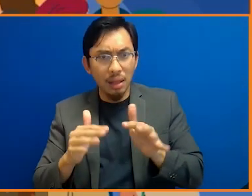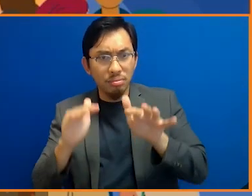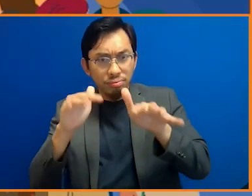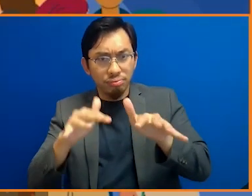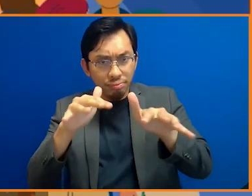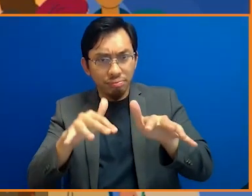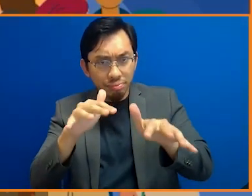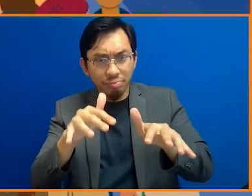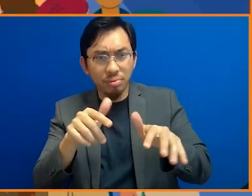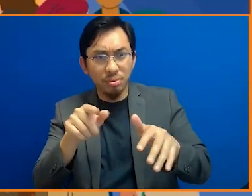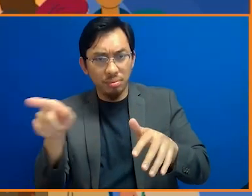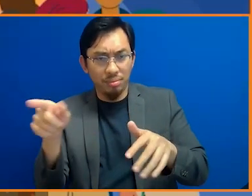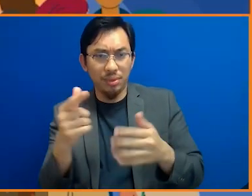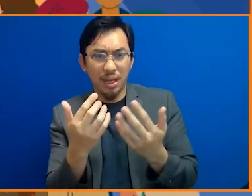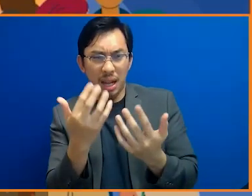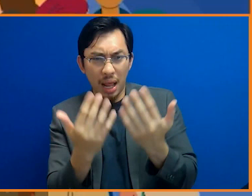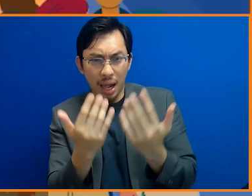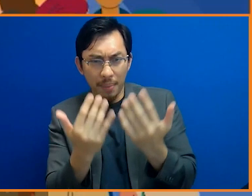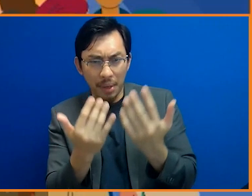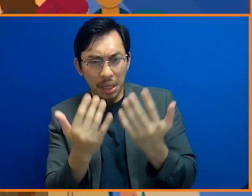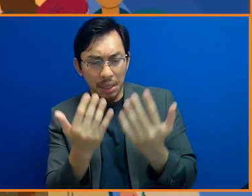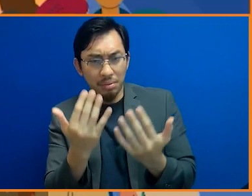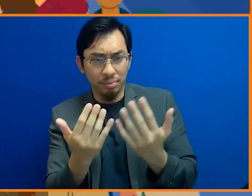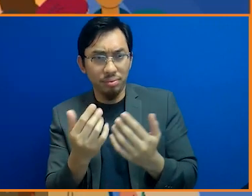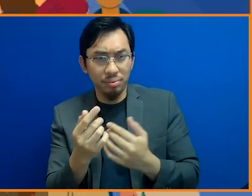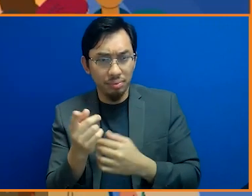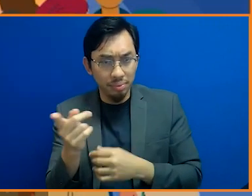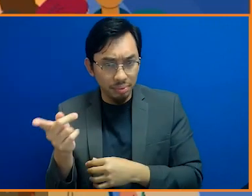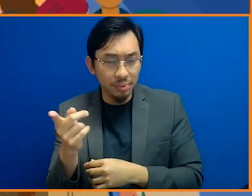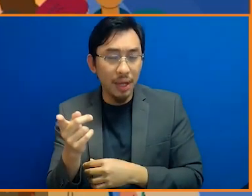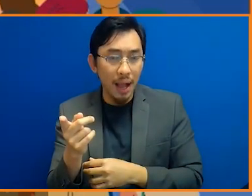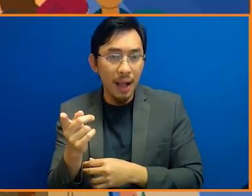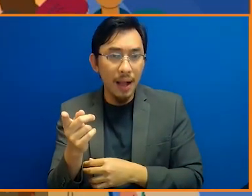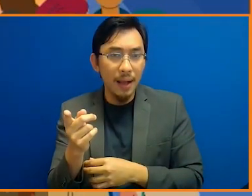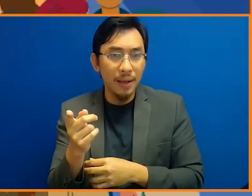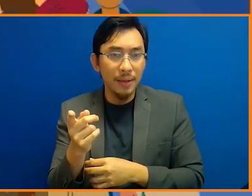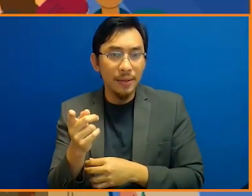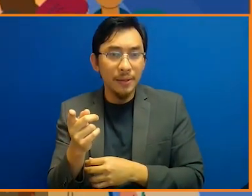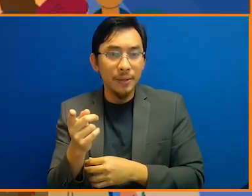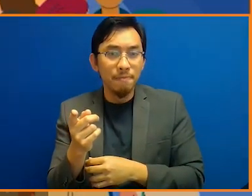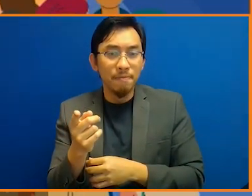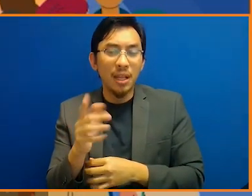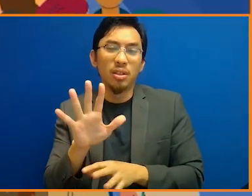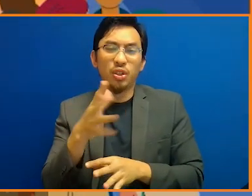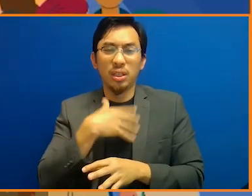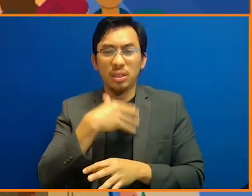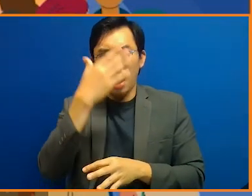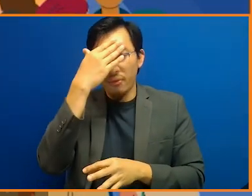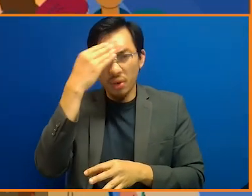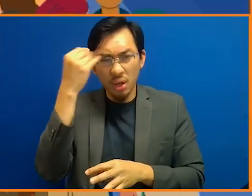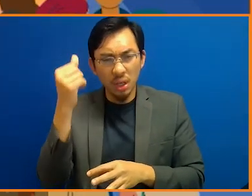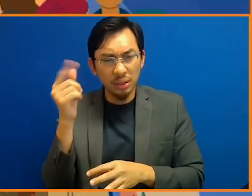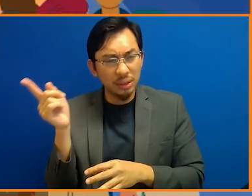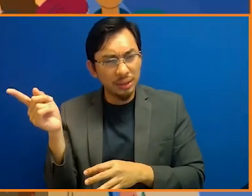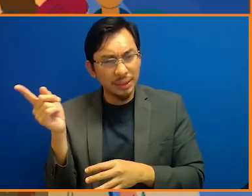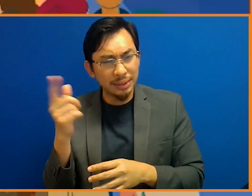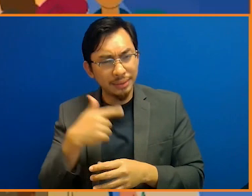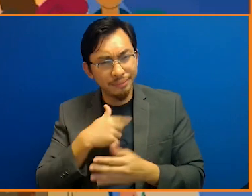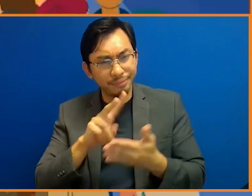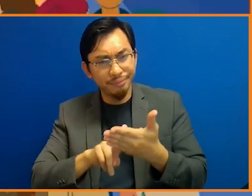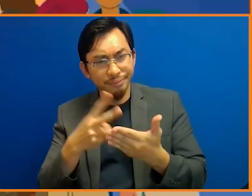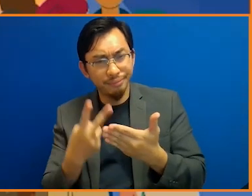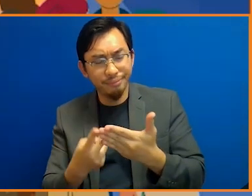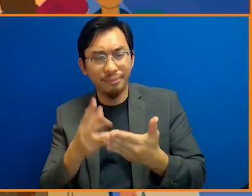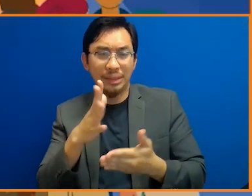underestimate again the tsunami. It was issued as as advisory. Sorry, I forgot to